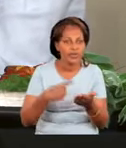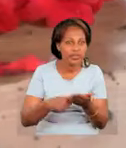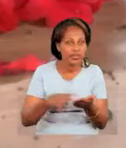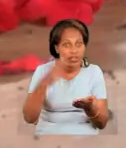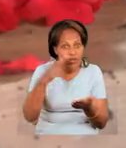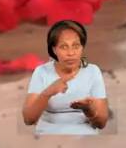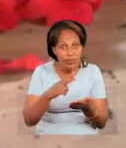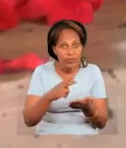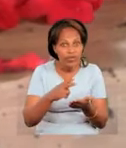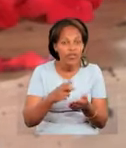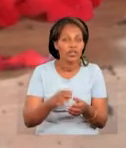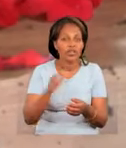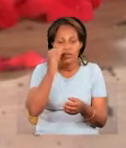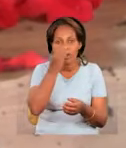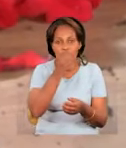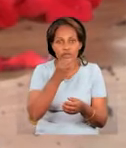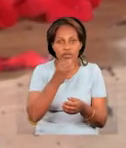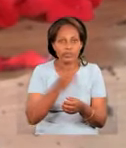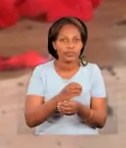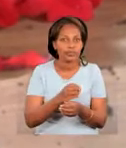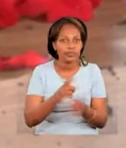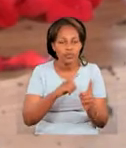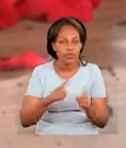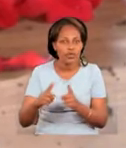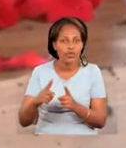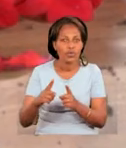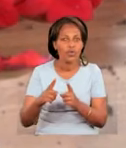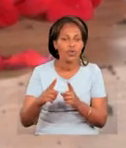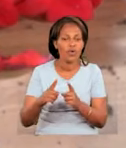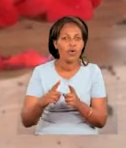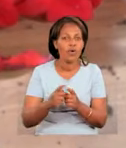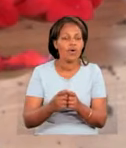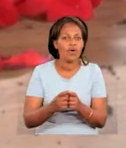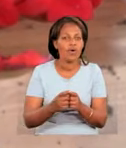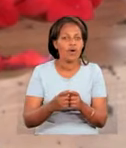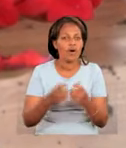see, flowers also have ovaries, not only animals.